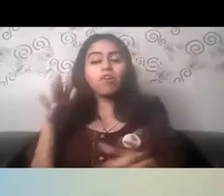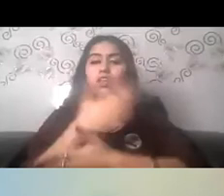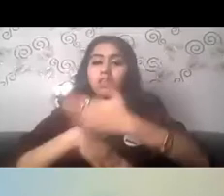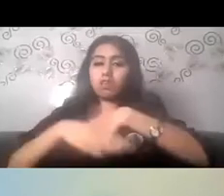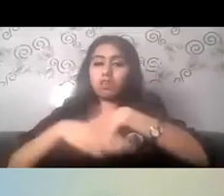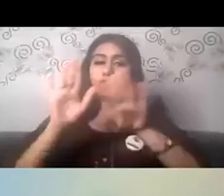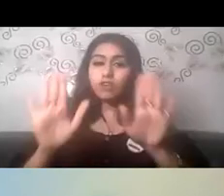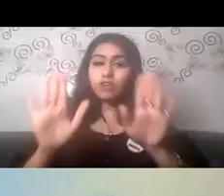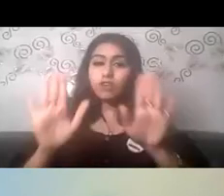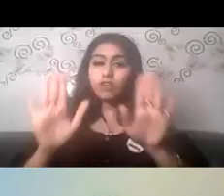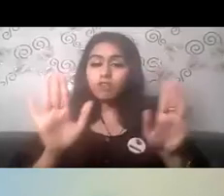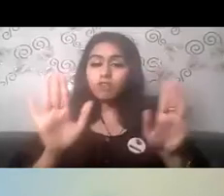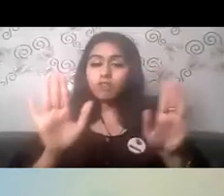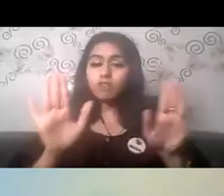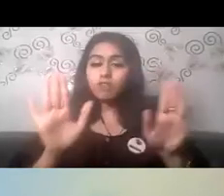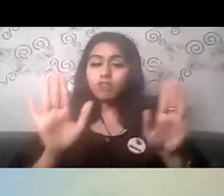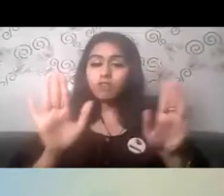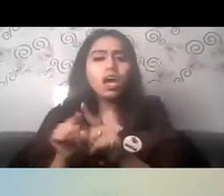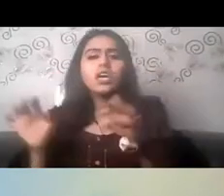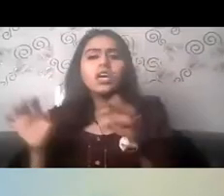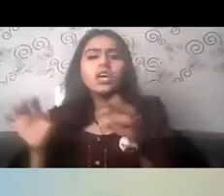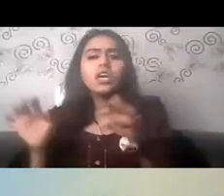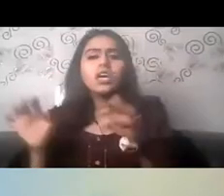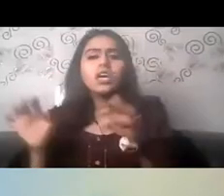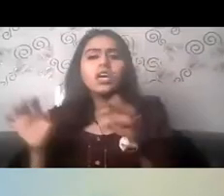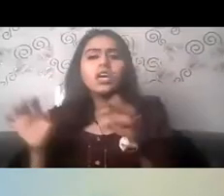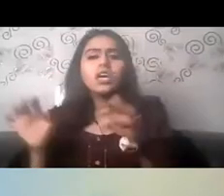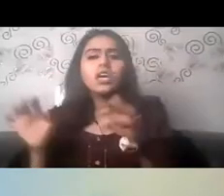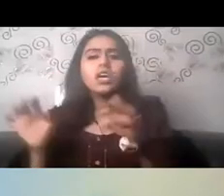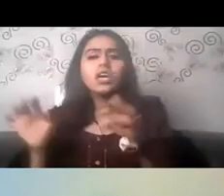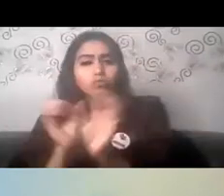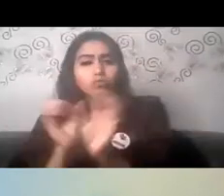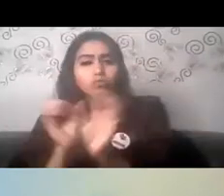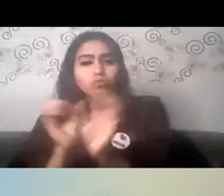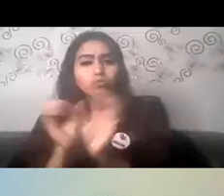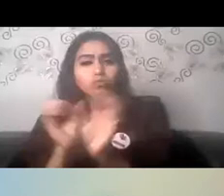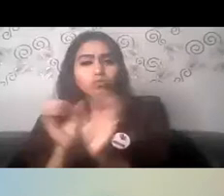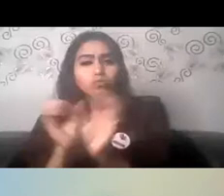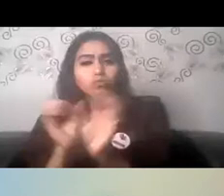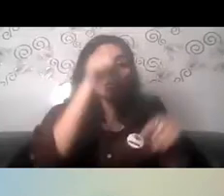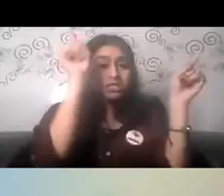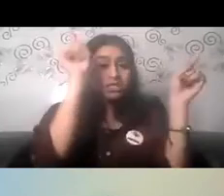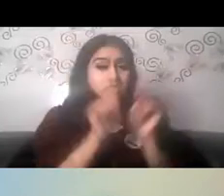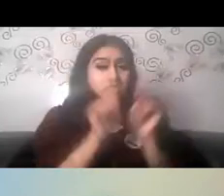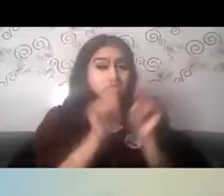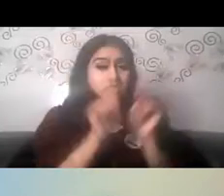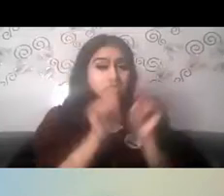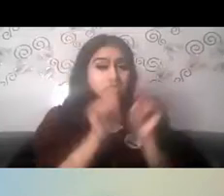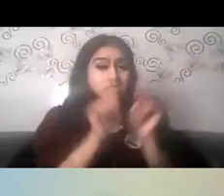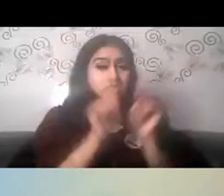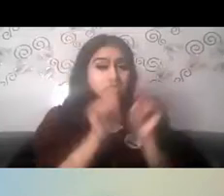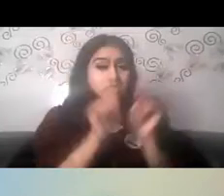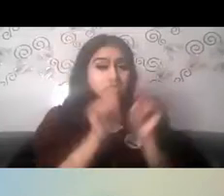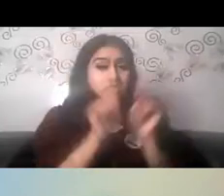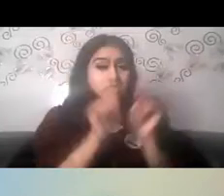policy in India, is it made consultation with people ability, the work of bureaucrats?